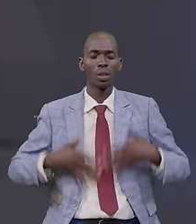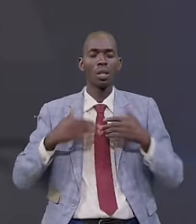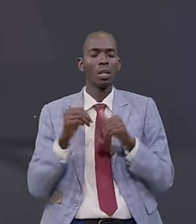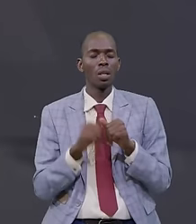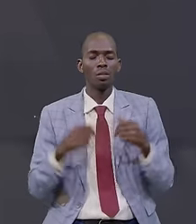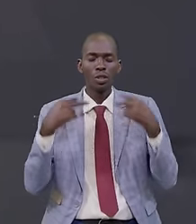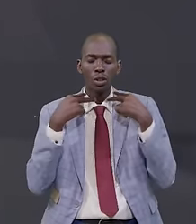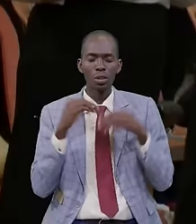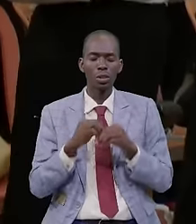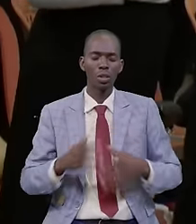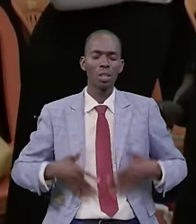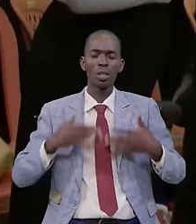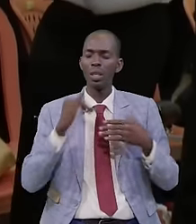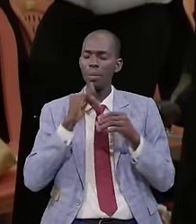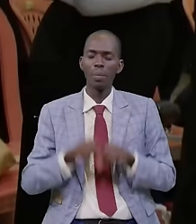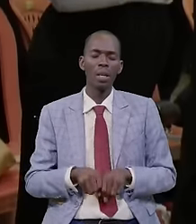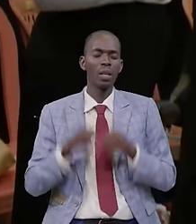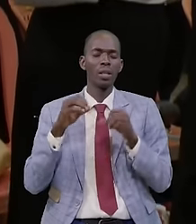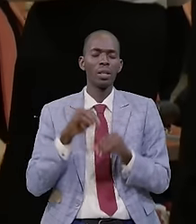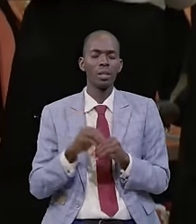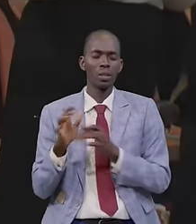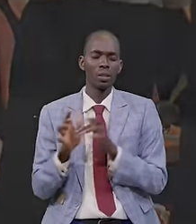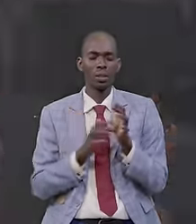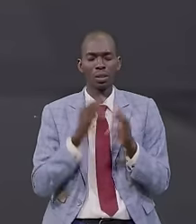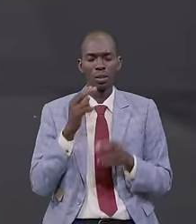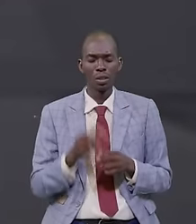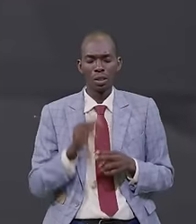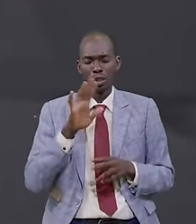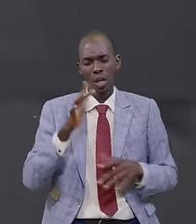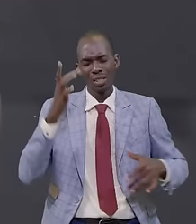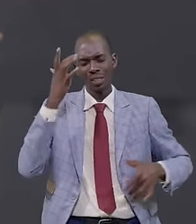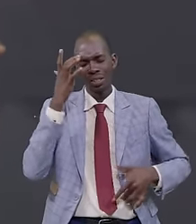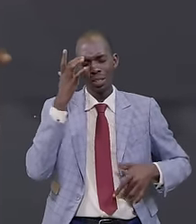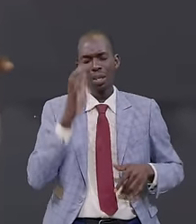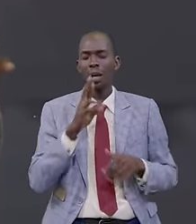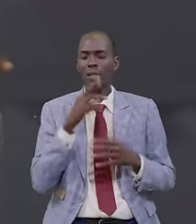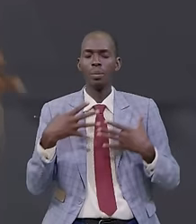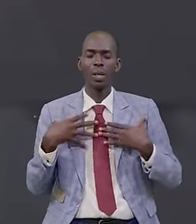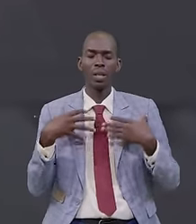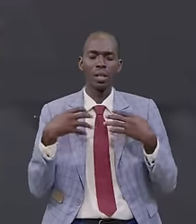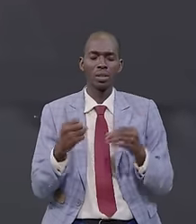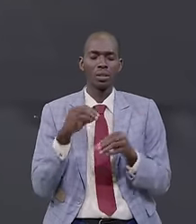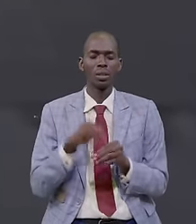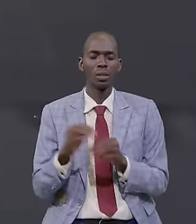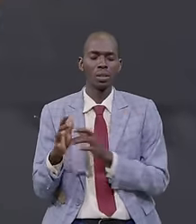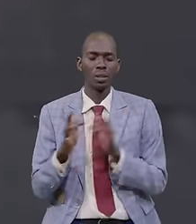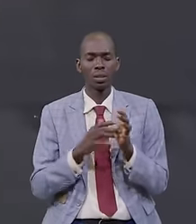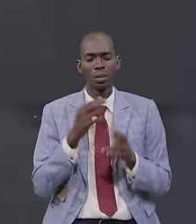in your life is broken. Yes. Your sicknesses are healed. Yes. And all